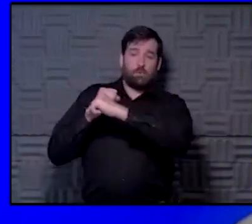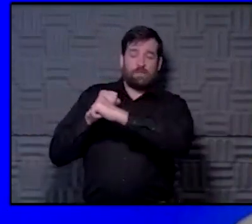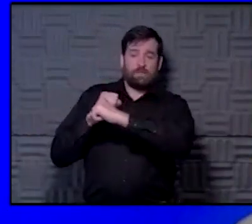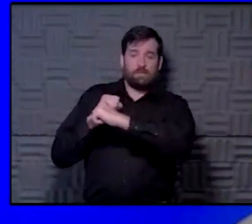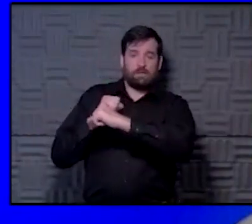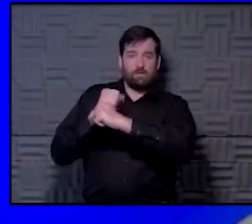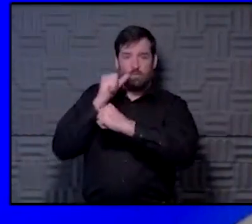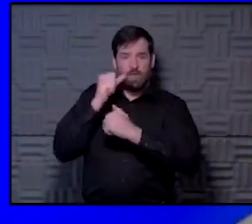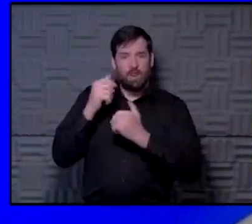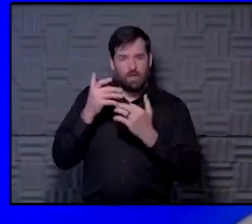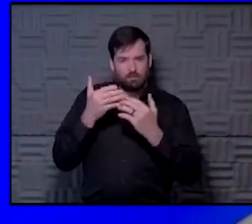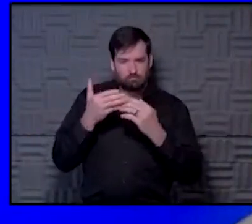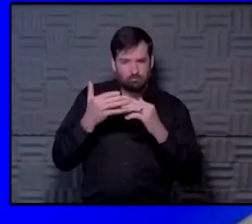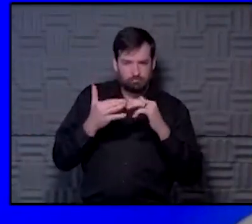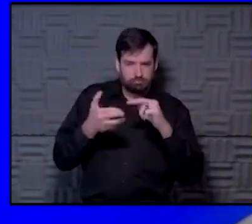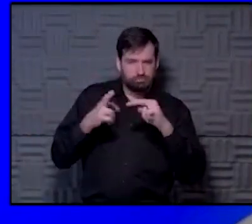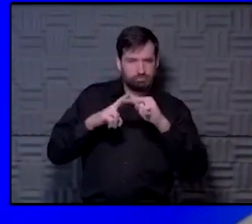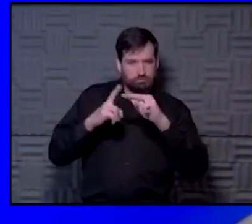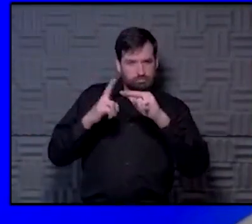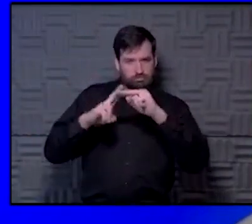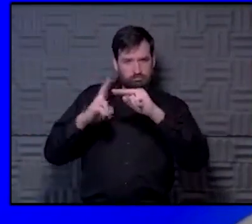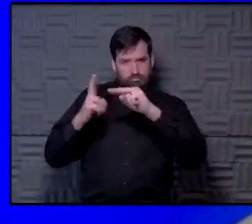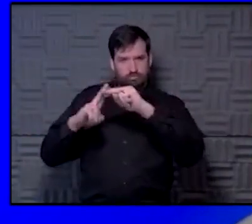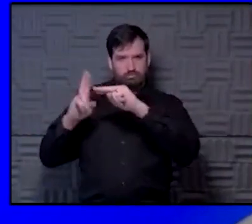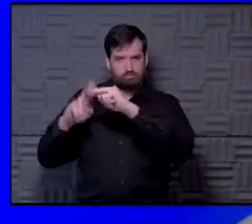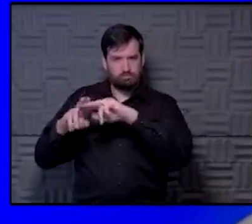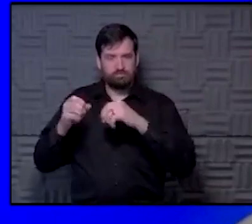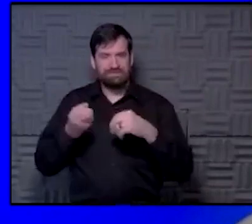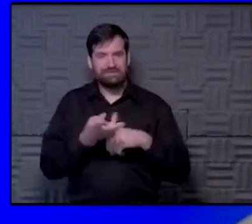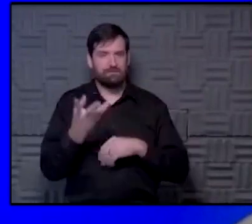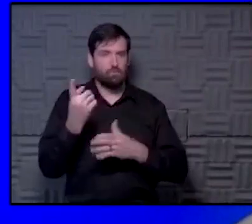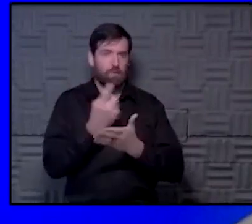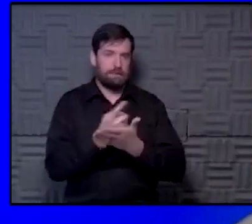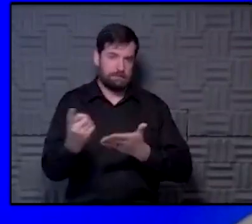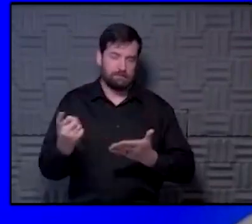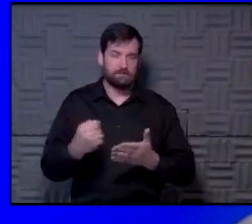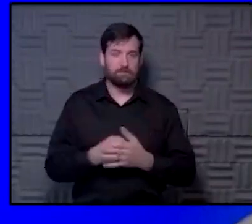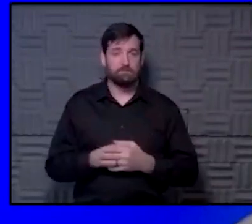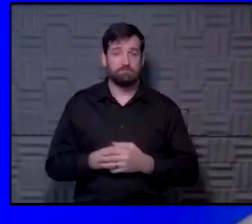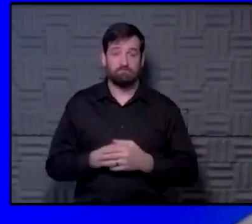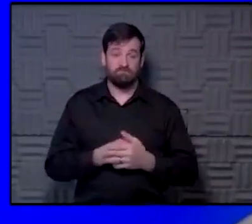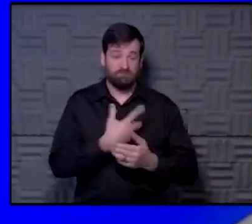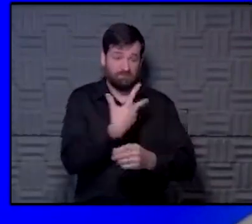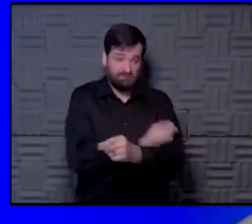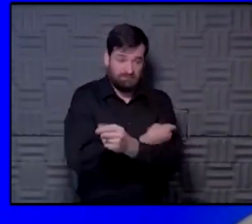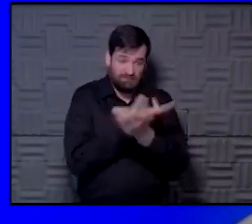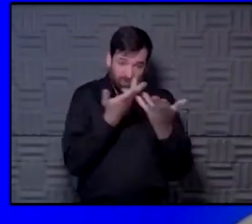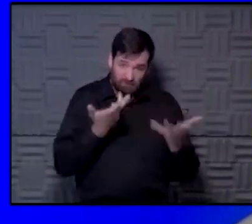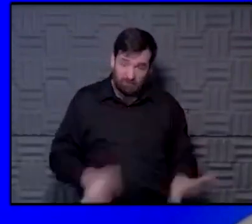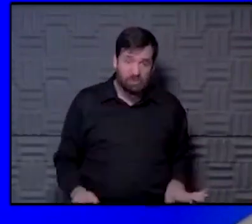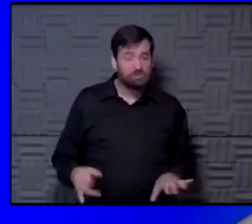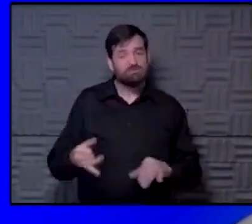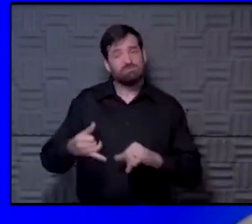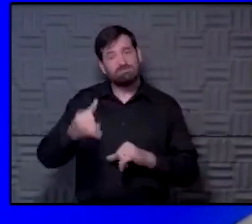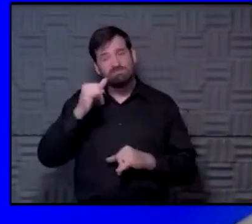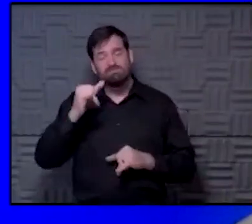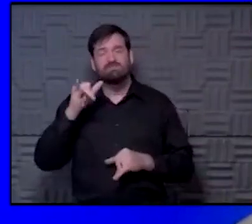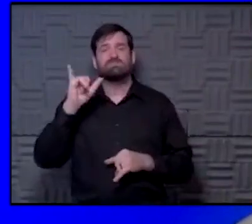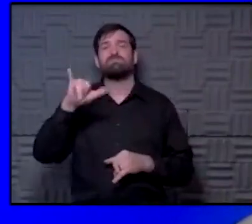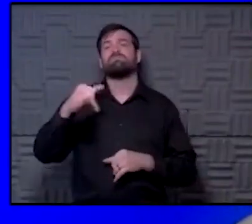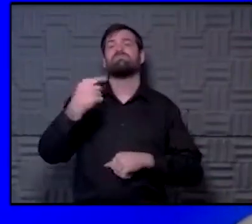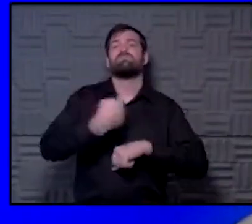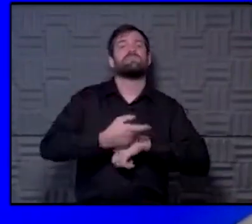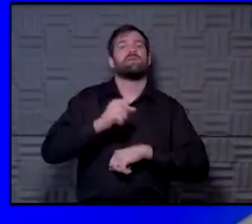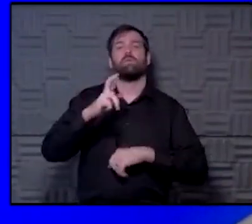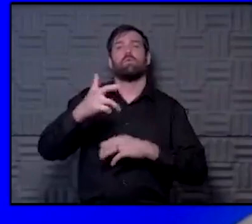building over the next few weeks. So doing it, right after you get the COVID vaccine that evening or maybe a couple days